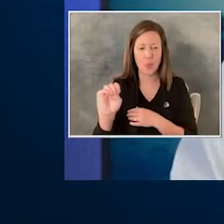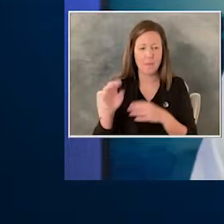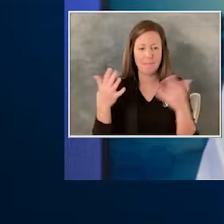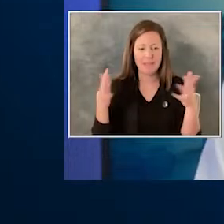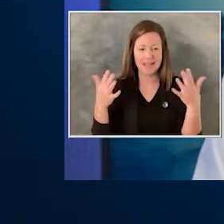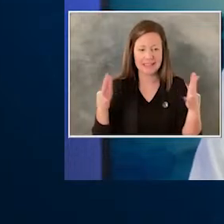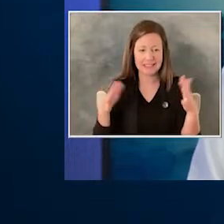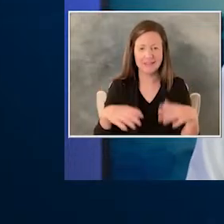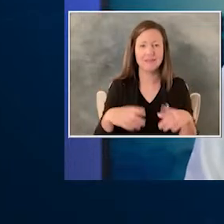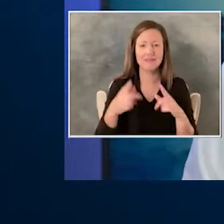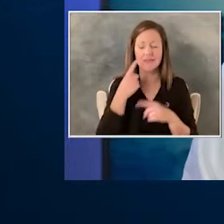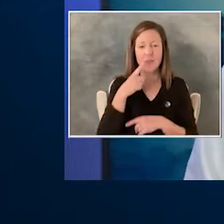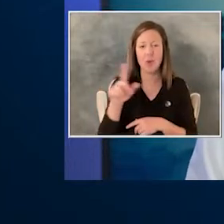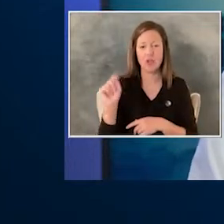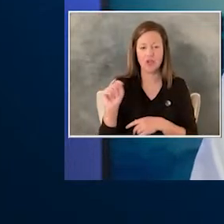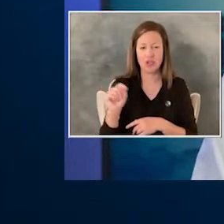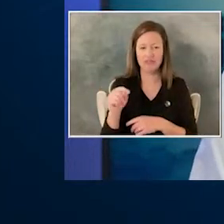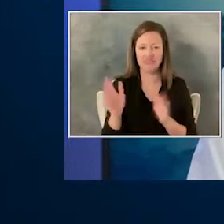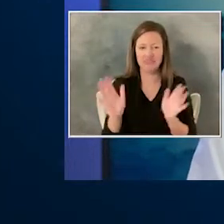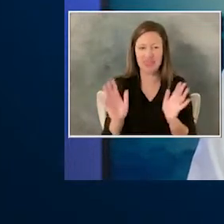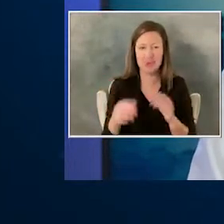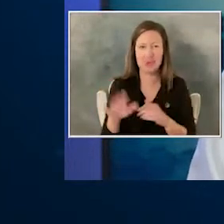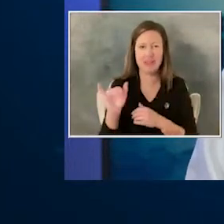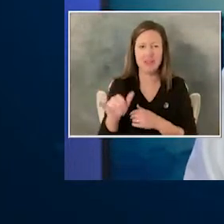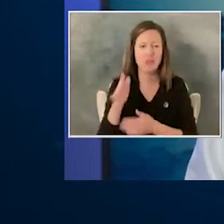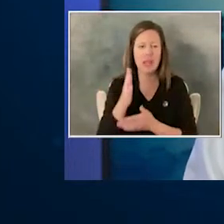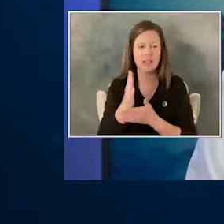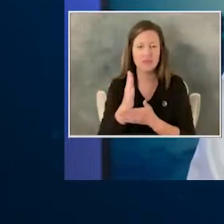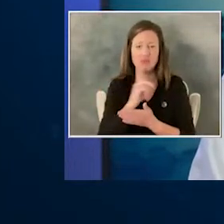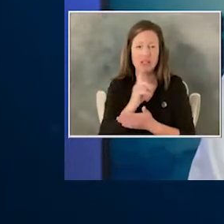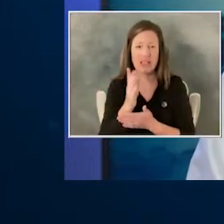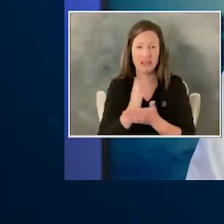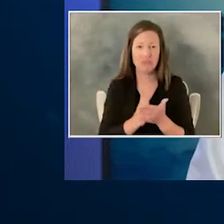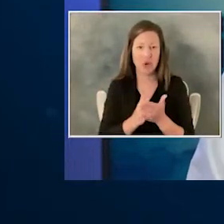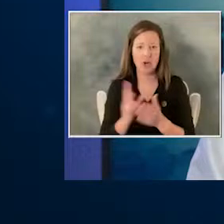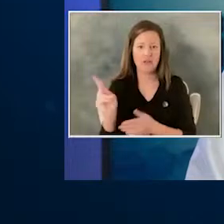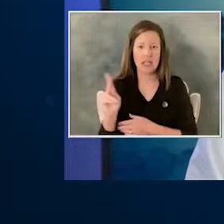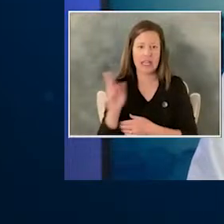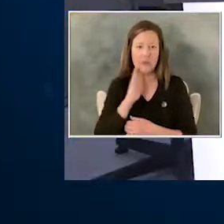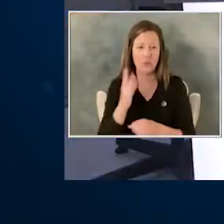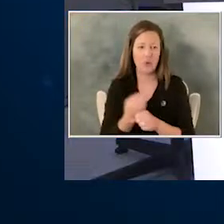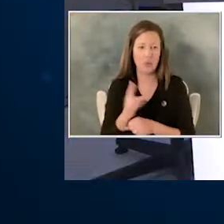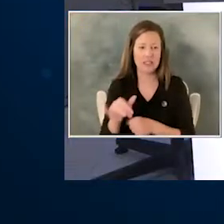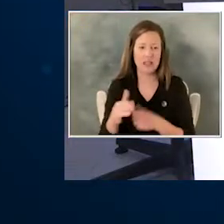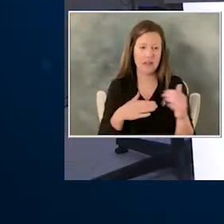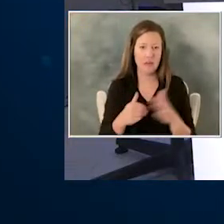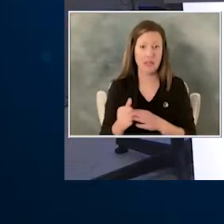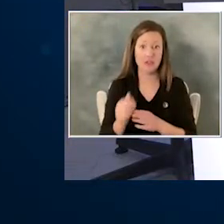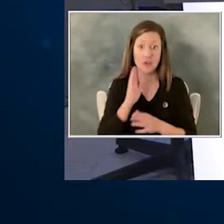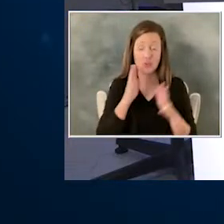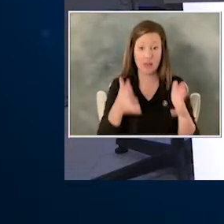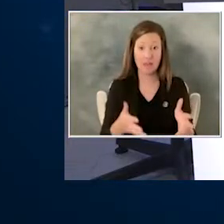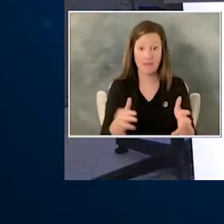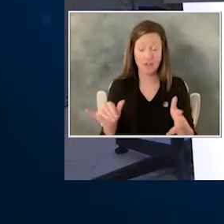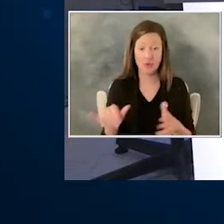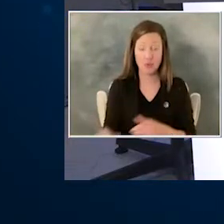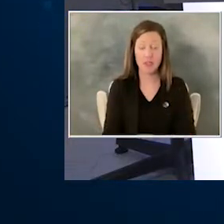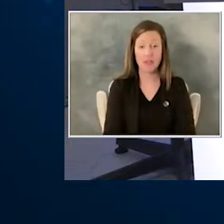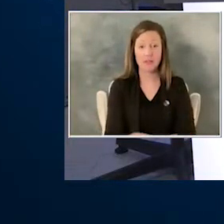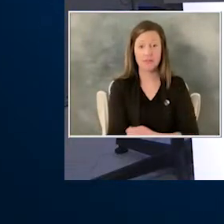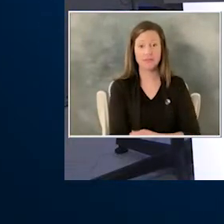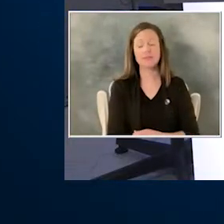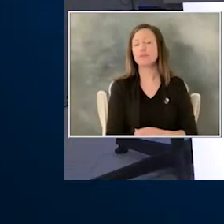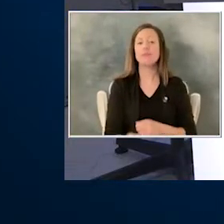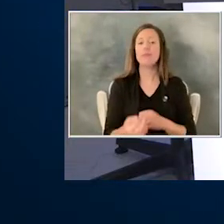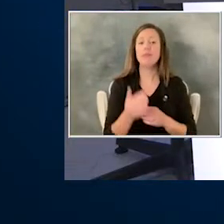drains from the kidney into the bladder. So it's part of the kidney. We use a part of it. So you leave it in there too? You leave we the take original? a part of the